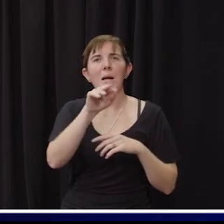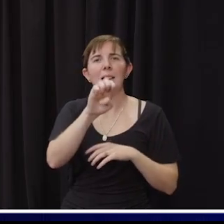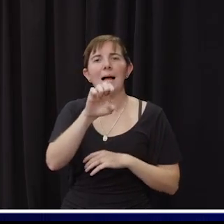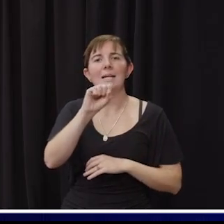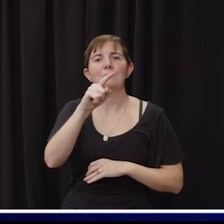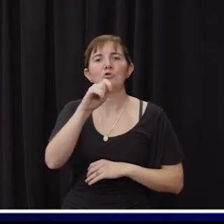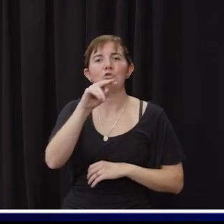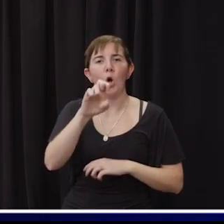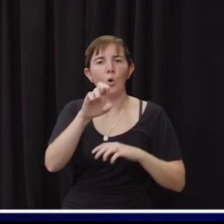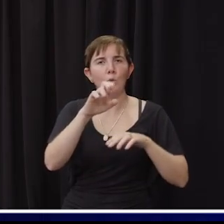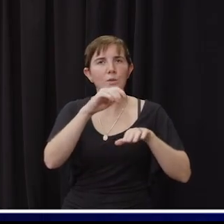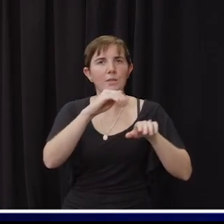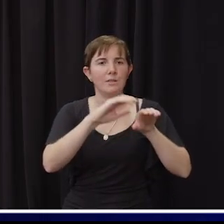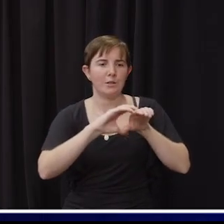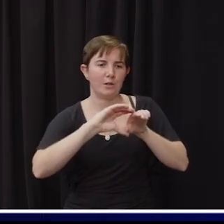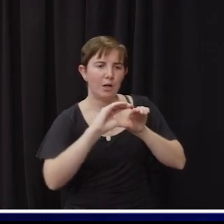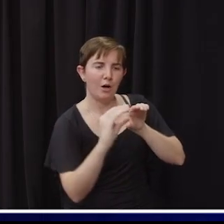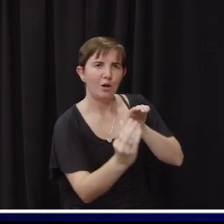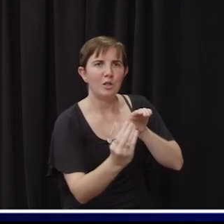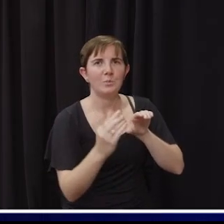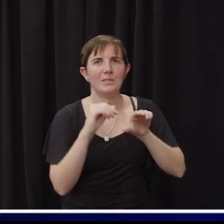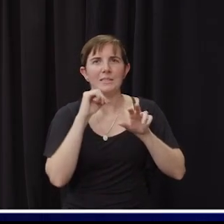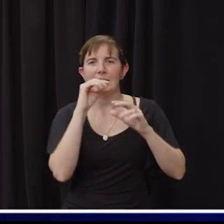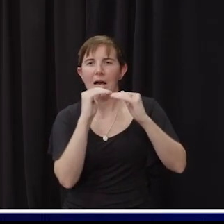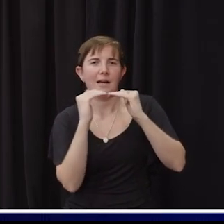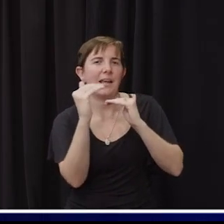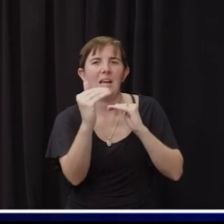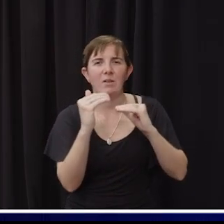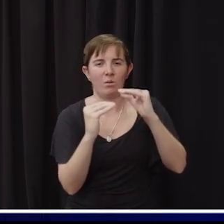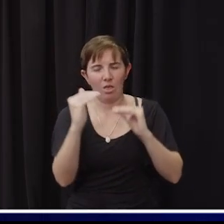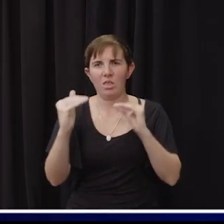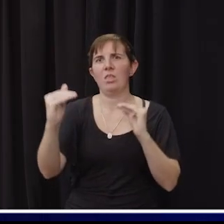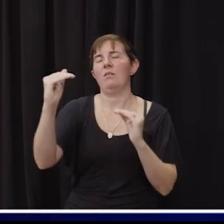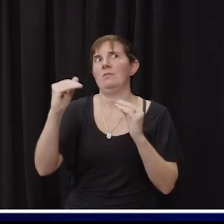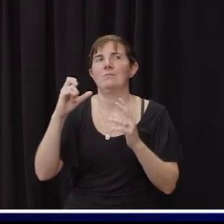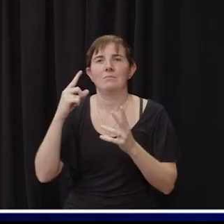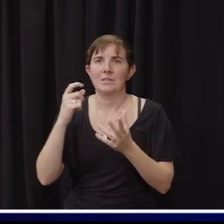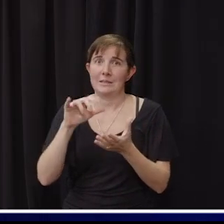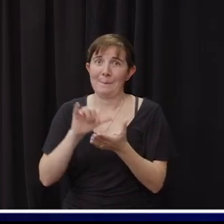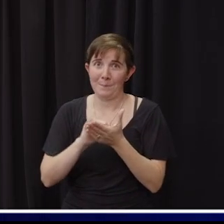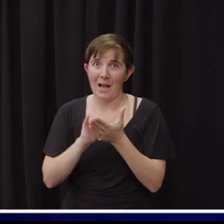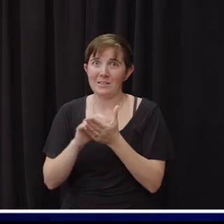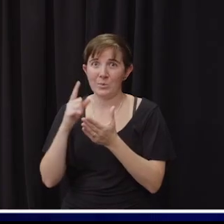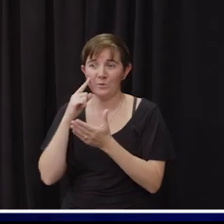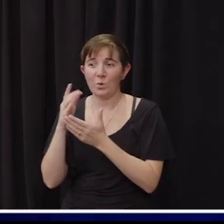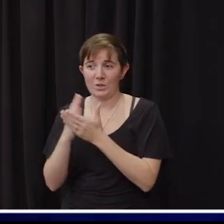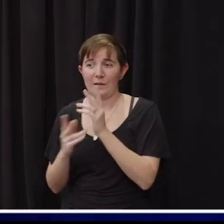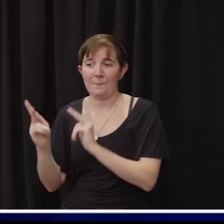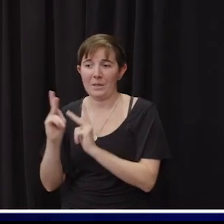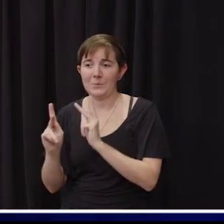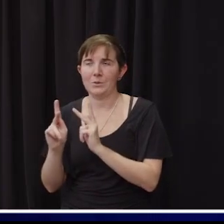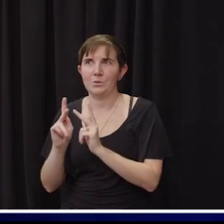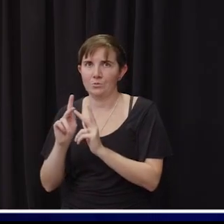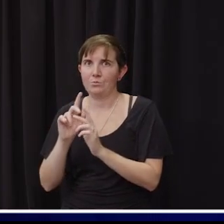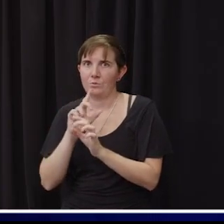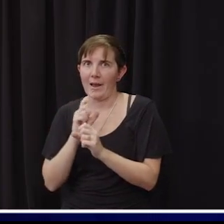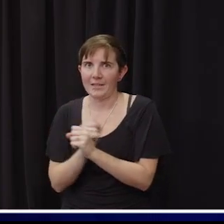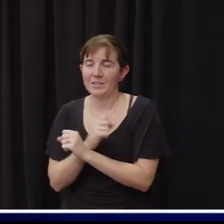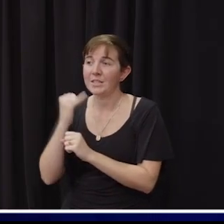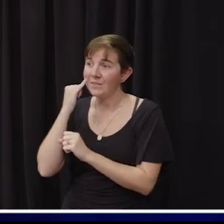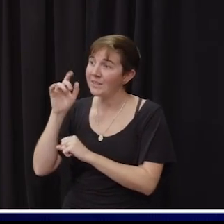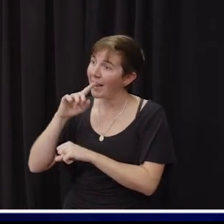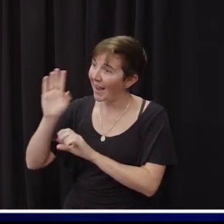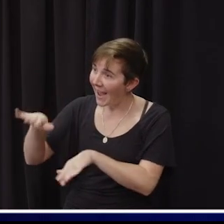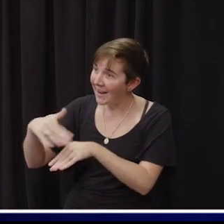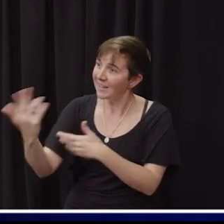curbs and uneven brick pavers, and pretty much impossible for certain people to actually, if you get invited to an event